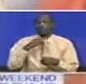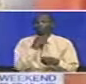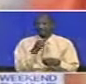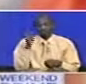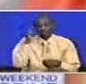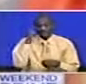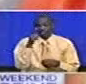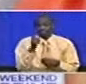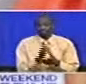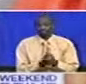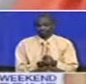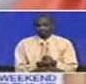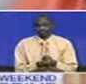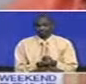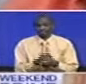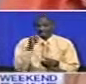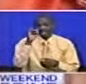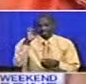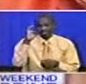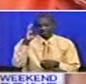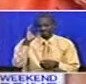remind IEBC